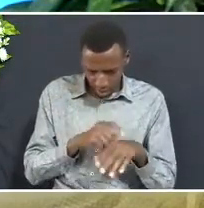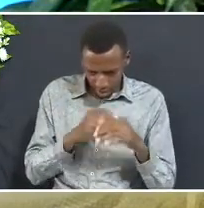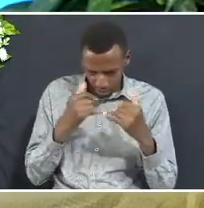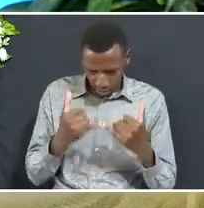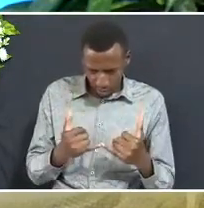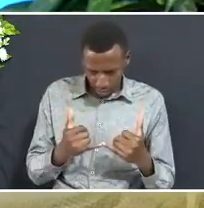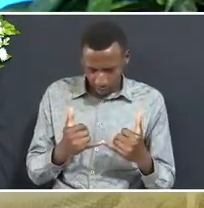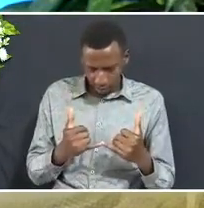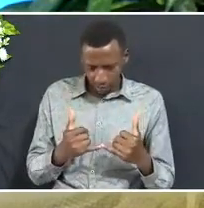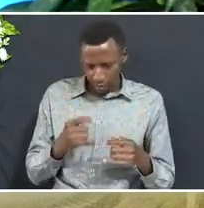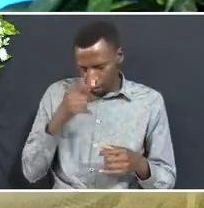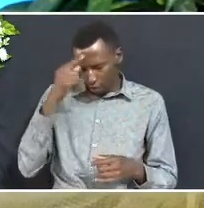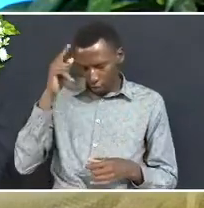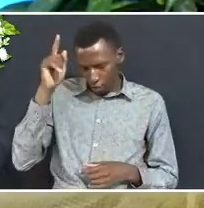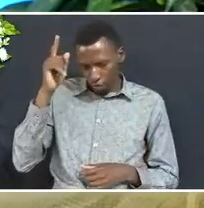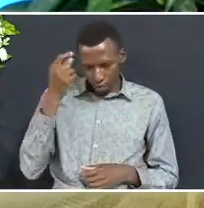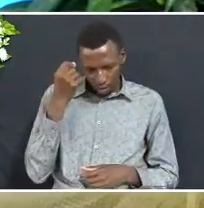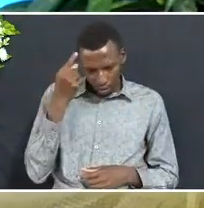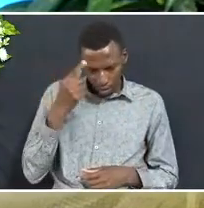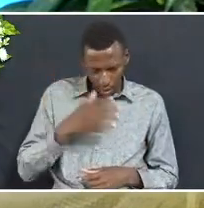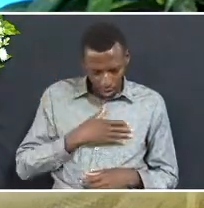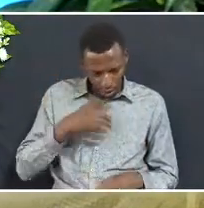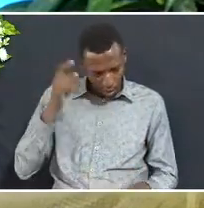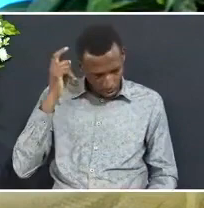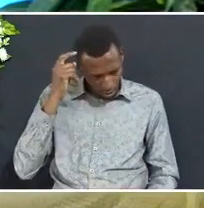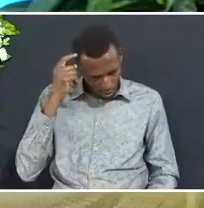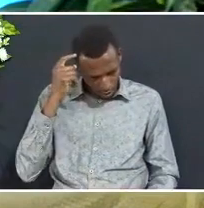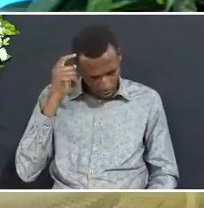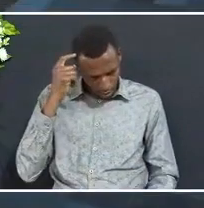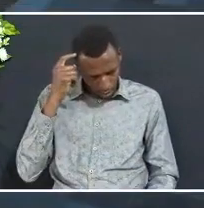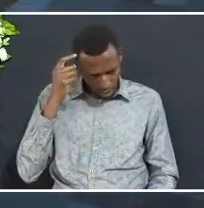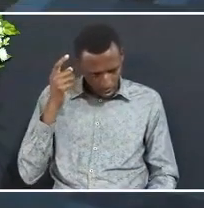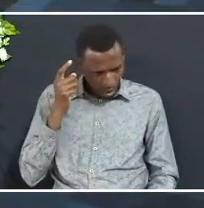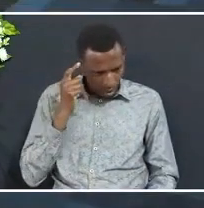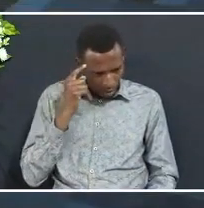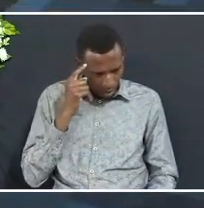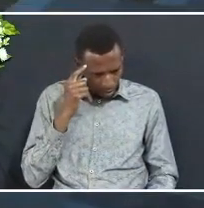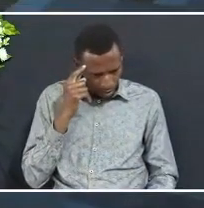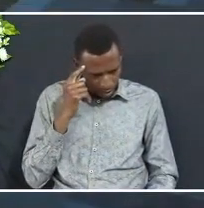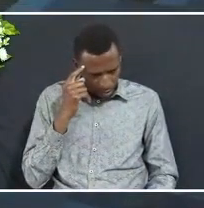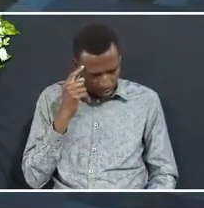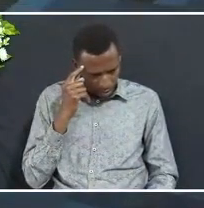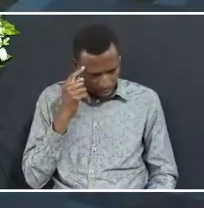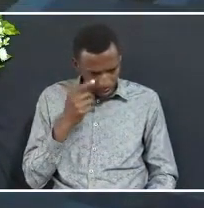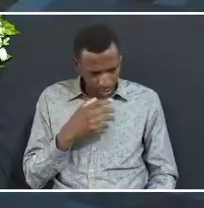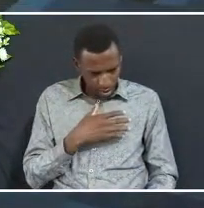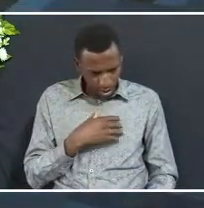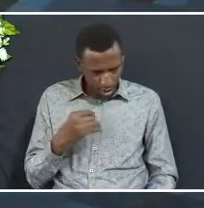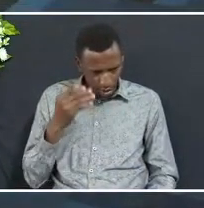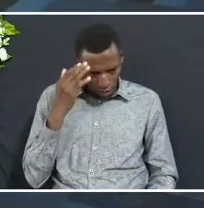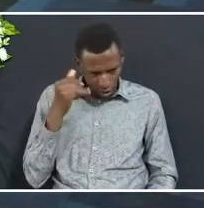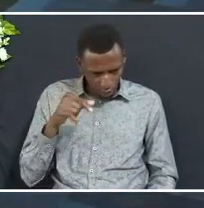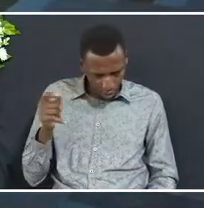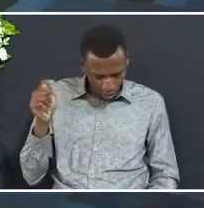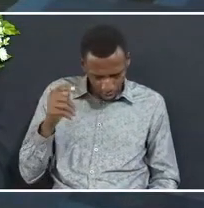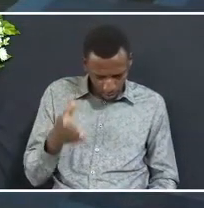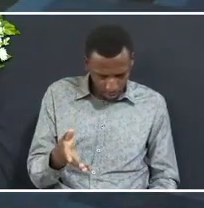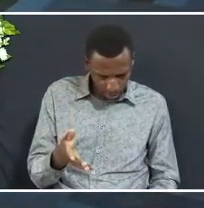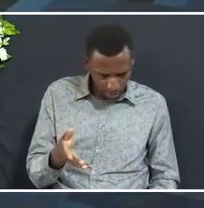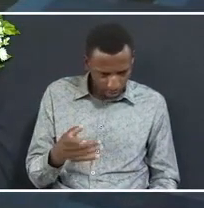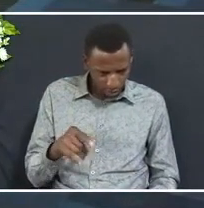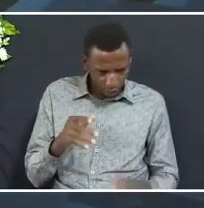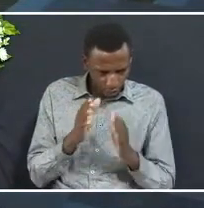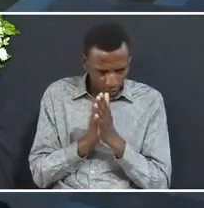that because you understand our thoughts, our minds, and why we have come here,